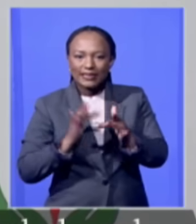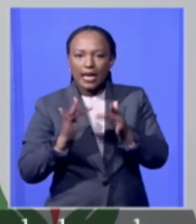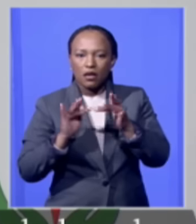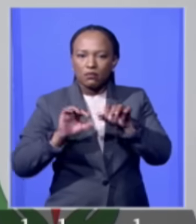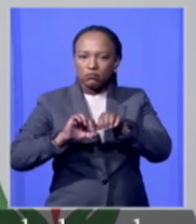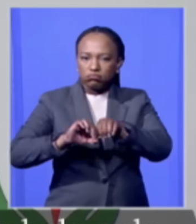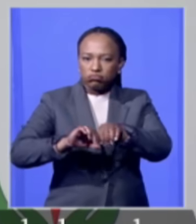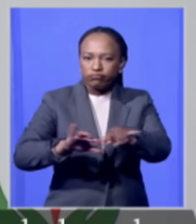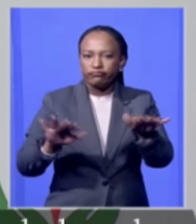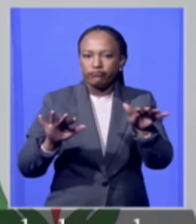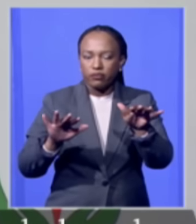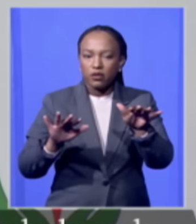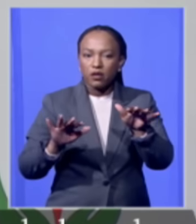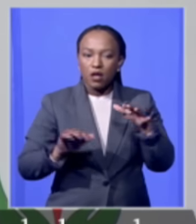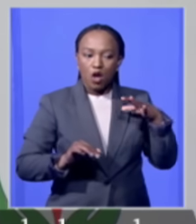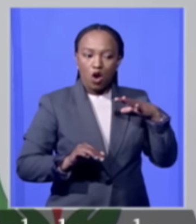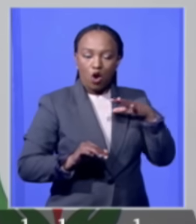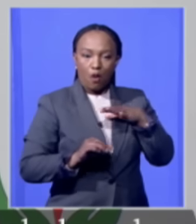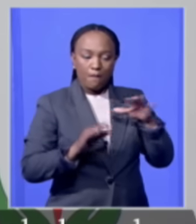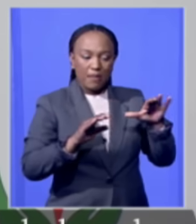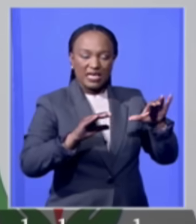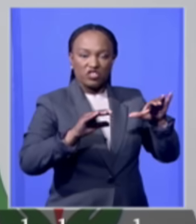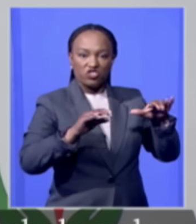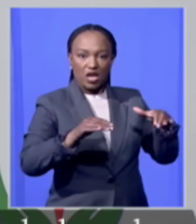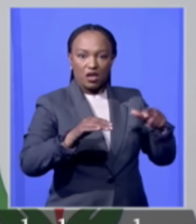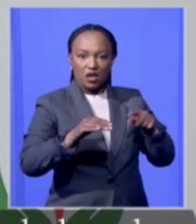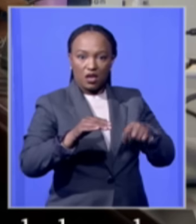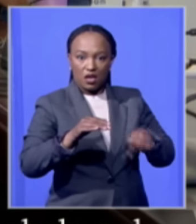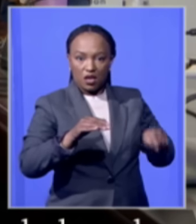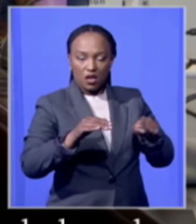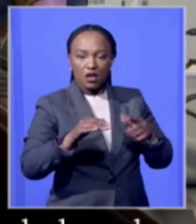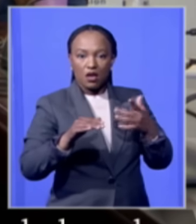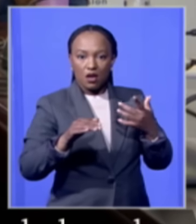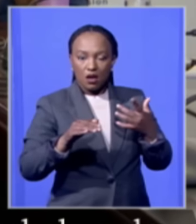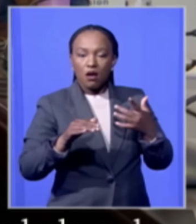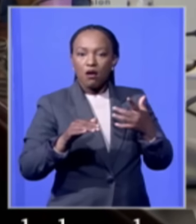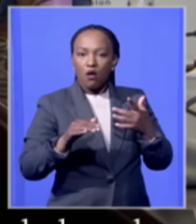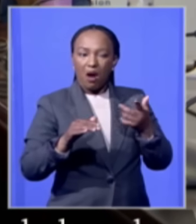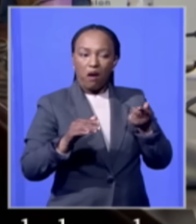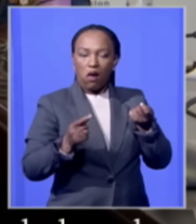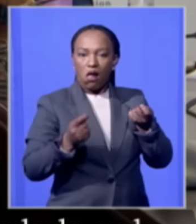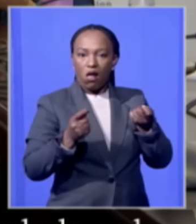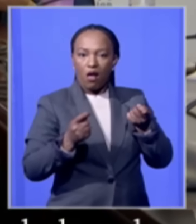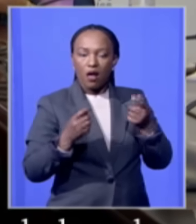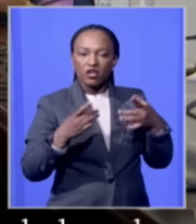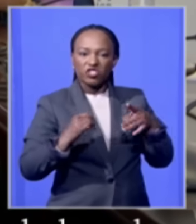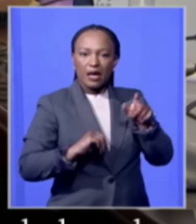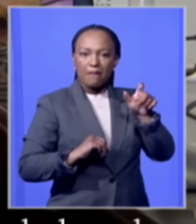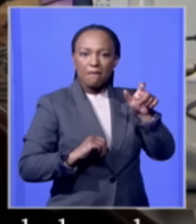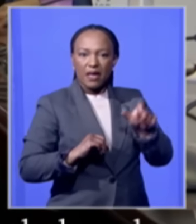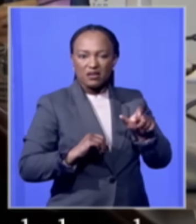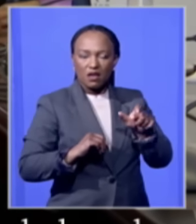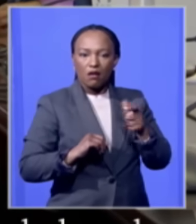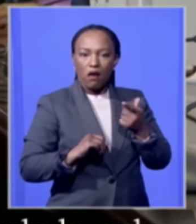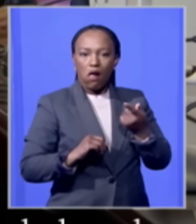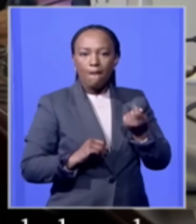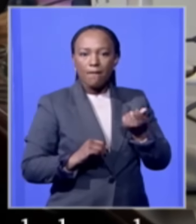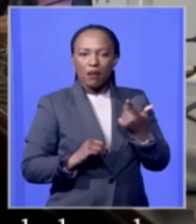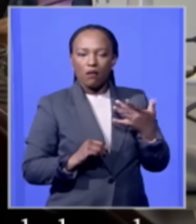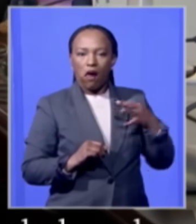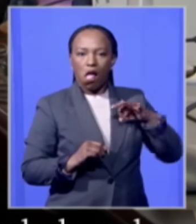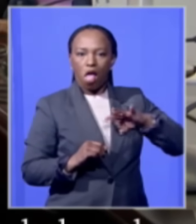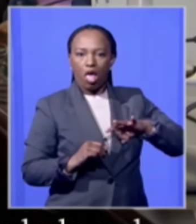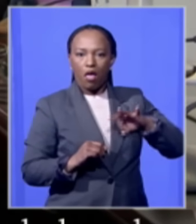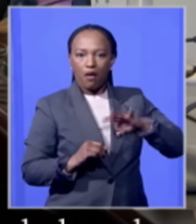ditatofatšo tša gore komishene yeo e nepile go laola ditumelo tša badudi le gore modulasetulo wa yona o ikhotše ka mašeleng a go balela go diranta